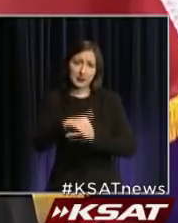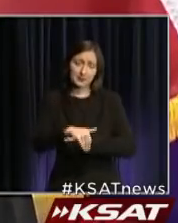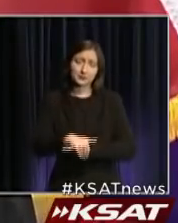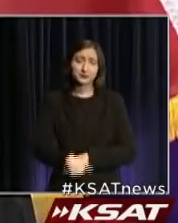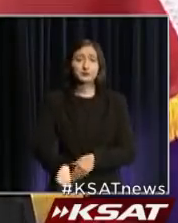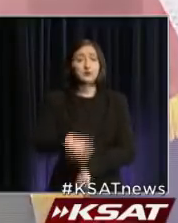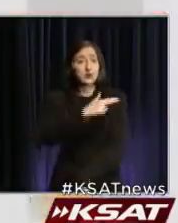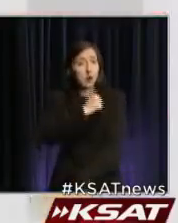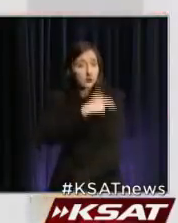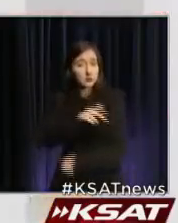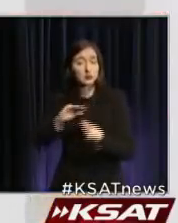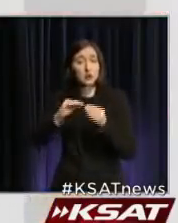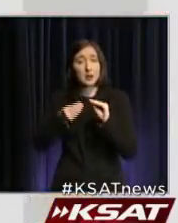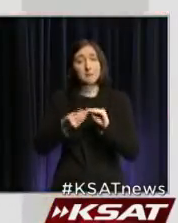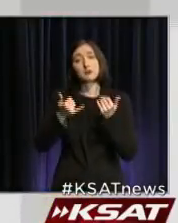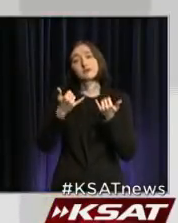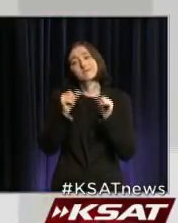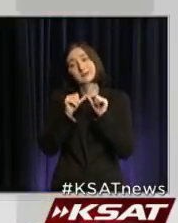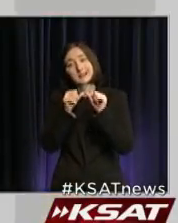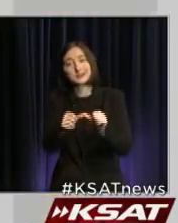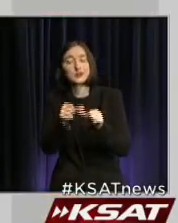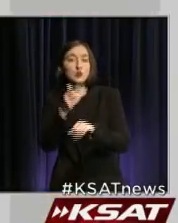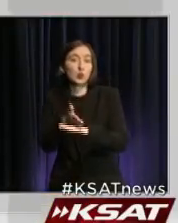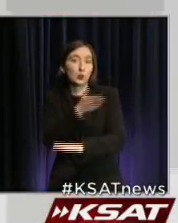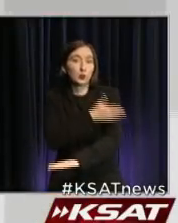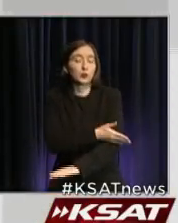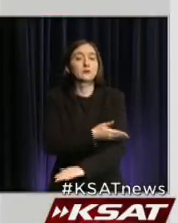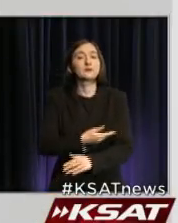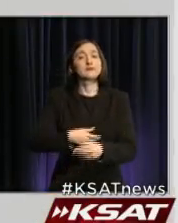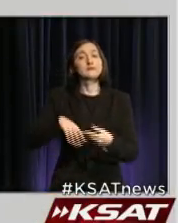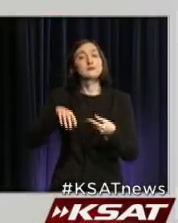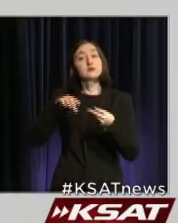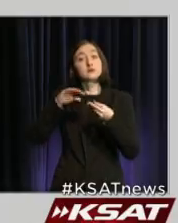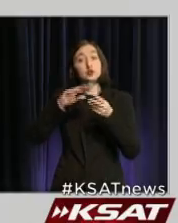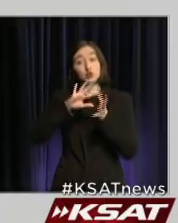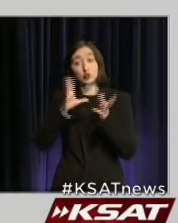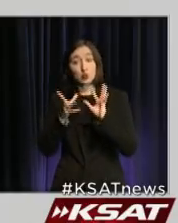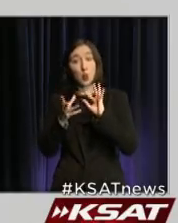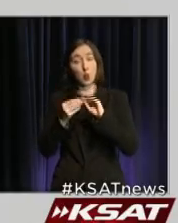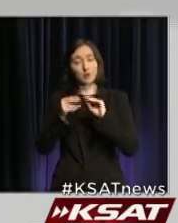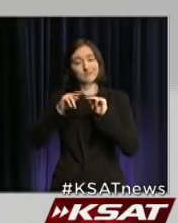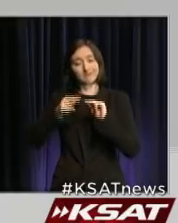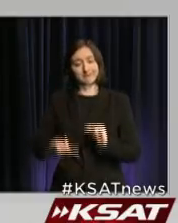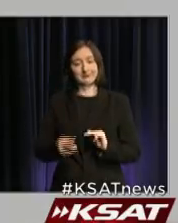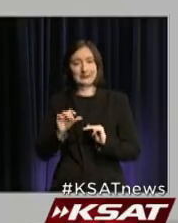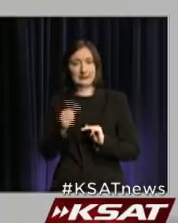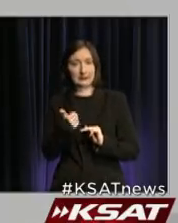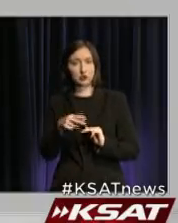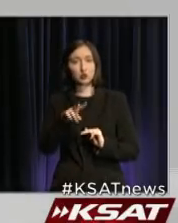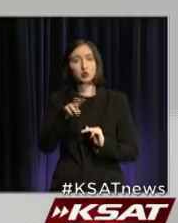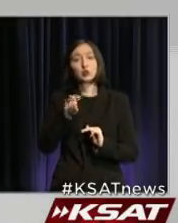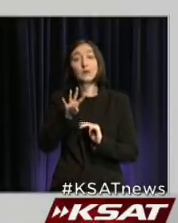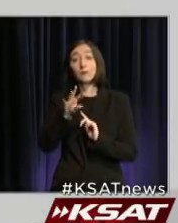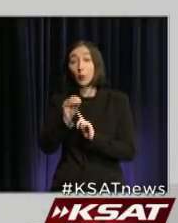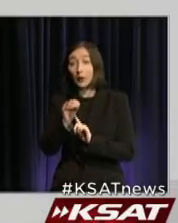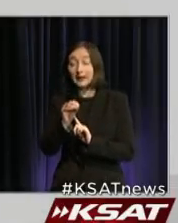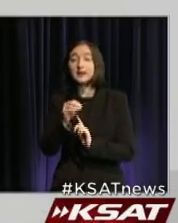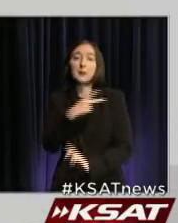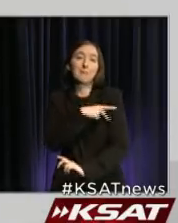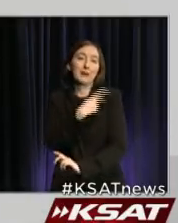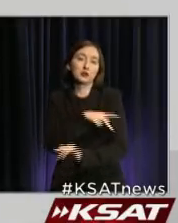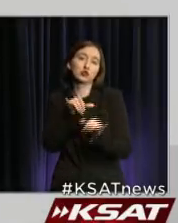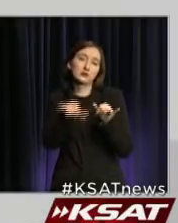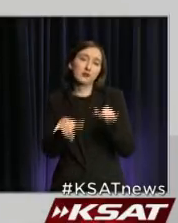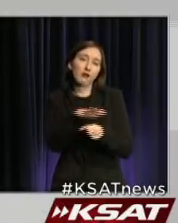local hospitals. The census is down 10 from yesterday, so there are 240 COVID-19 patients in local hospitals